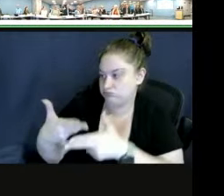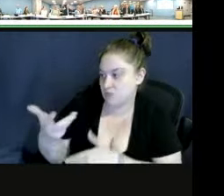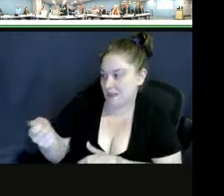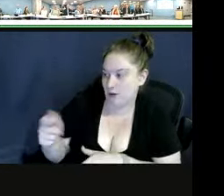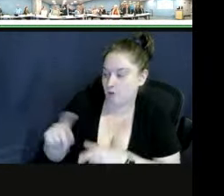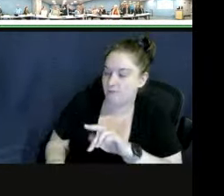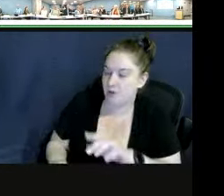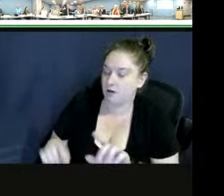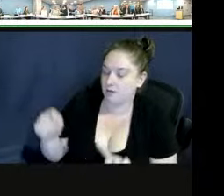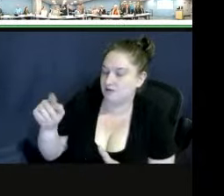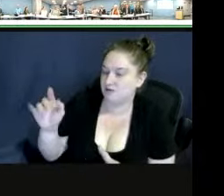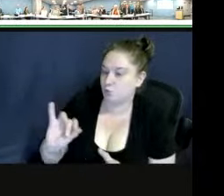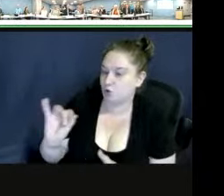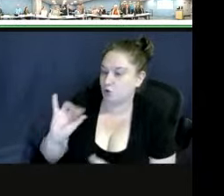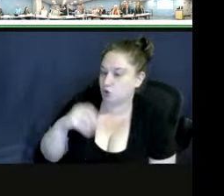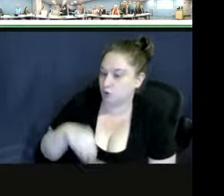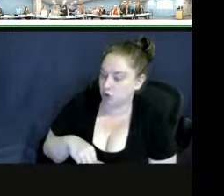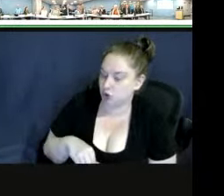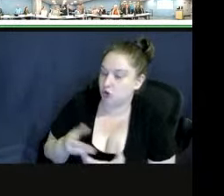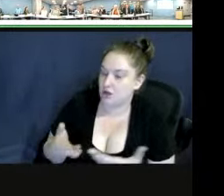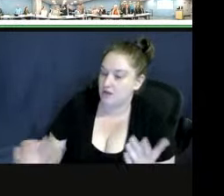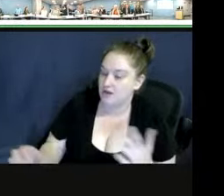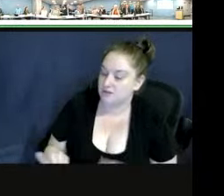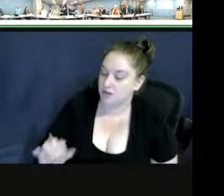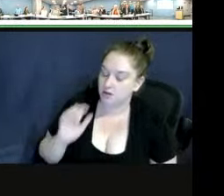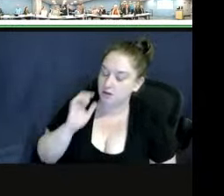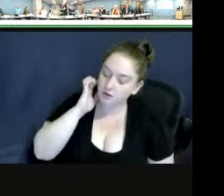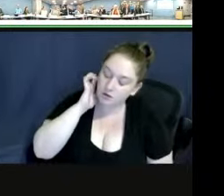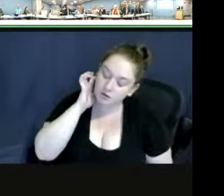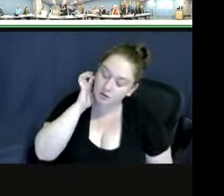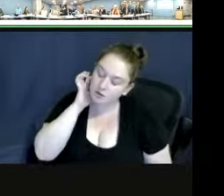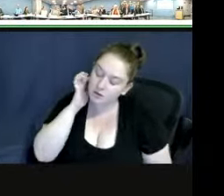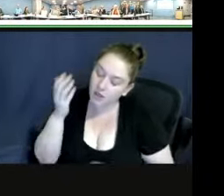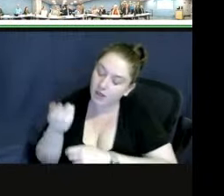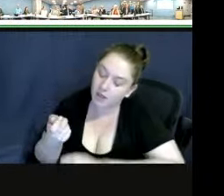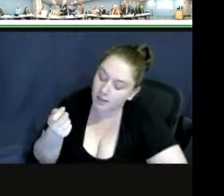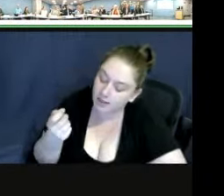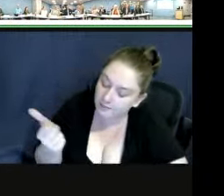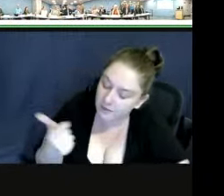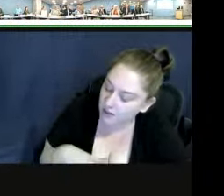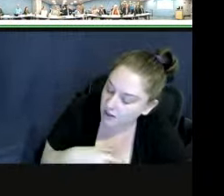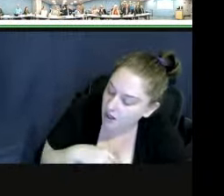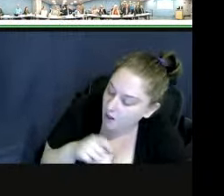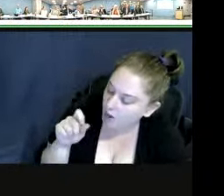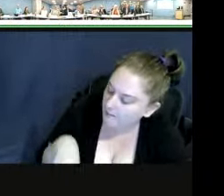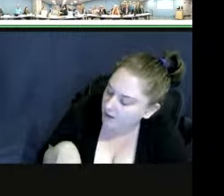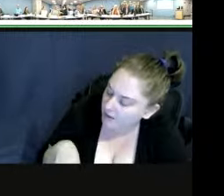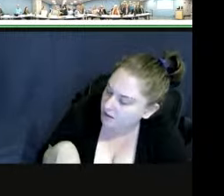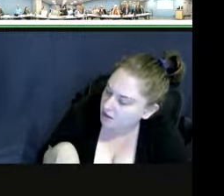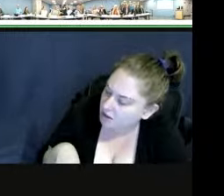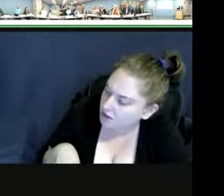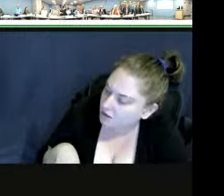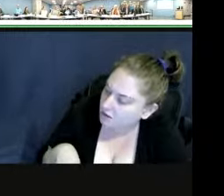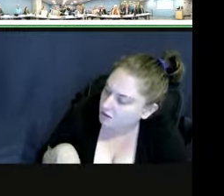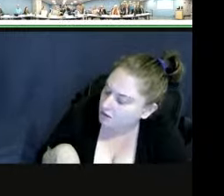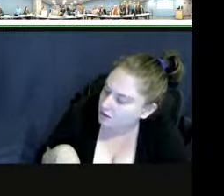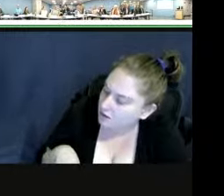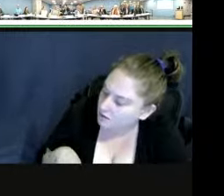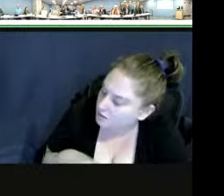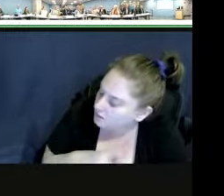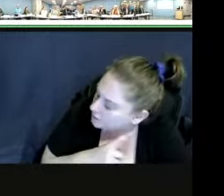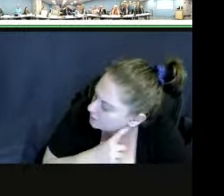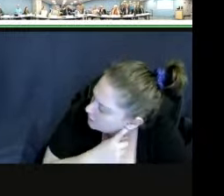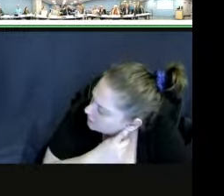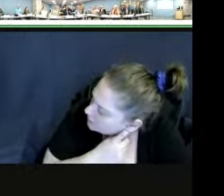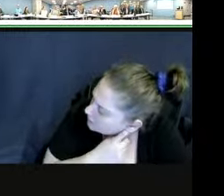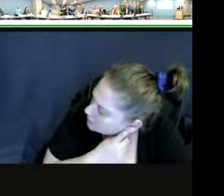also include things such as elimination of our ability to fund our fee reductions for